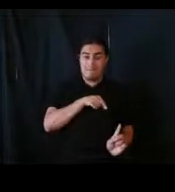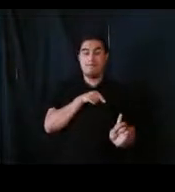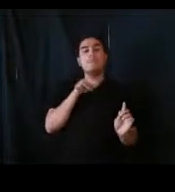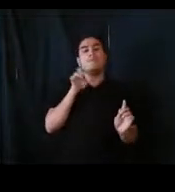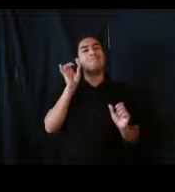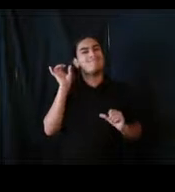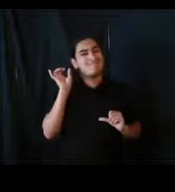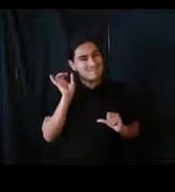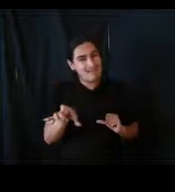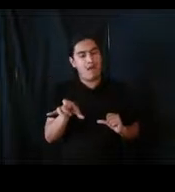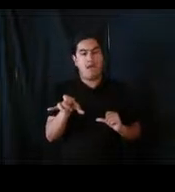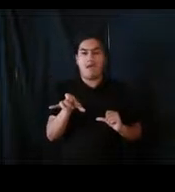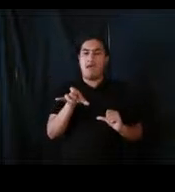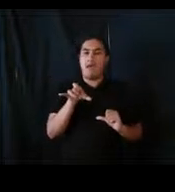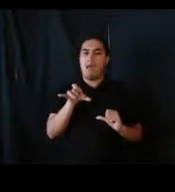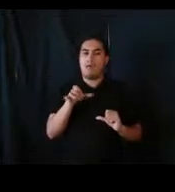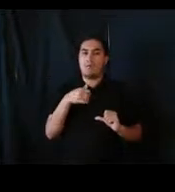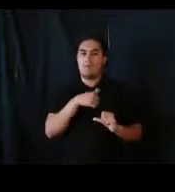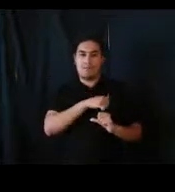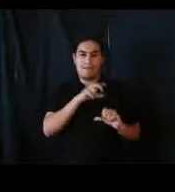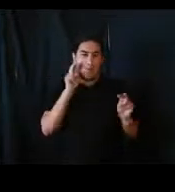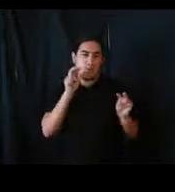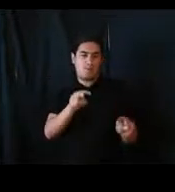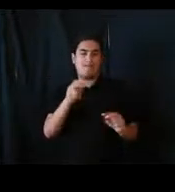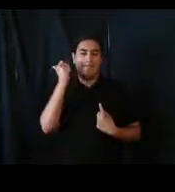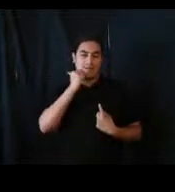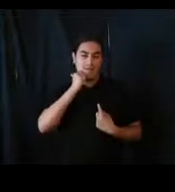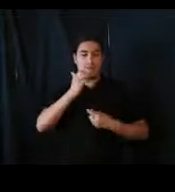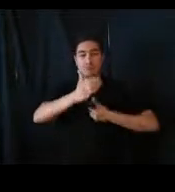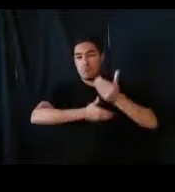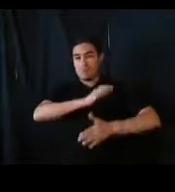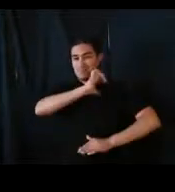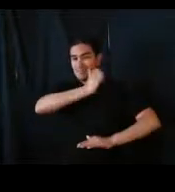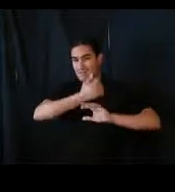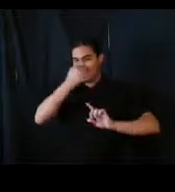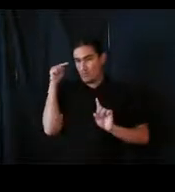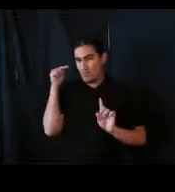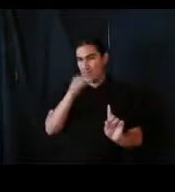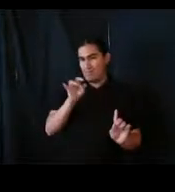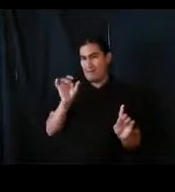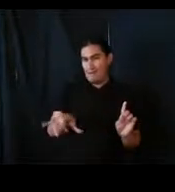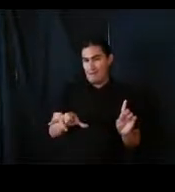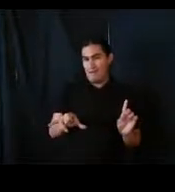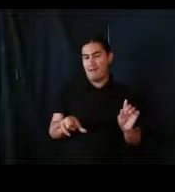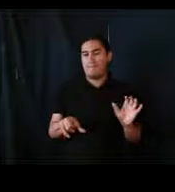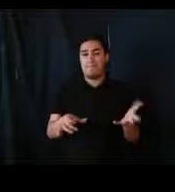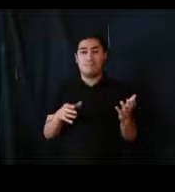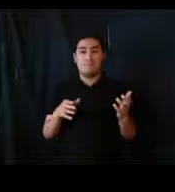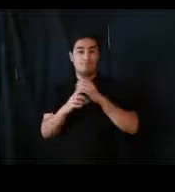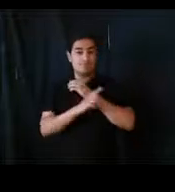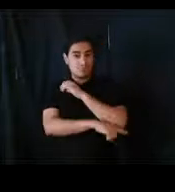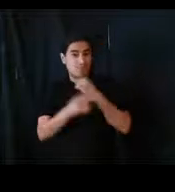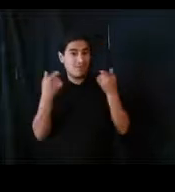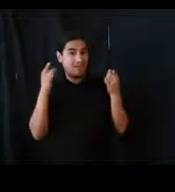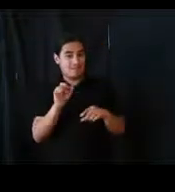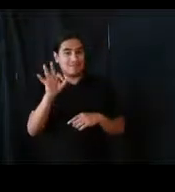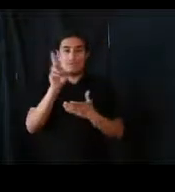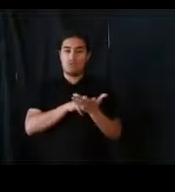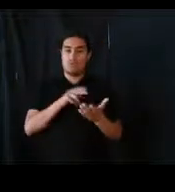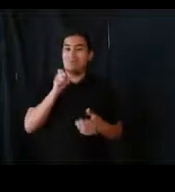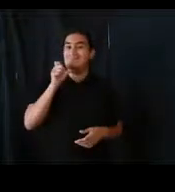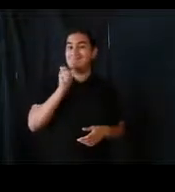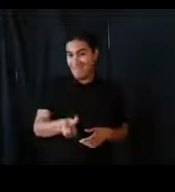is that gets addressed daily on every project there's a process that's set up for that there's repercussions if the contractor doesn't